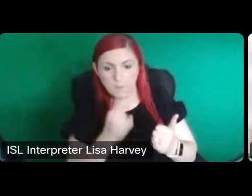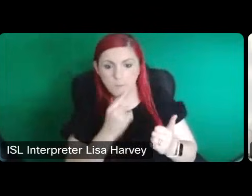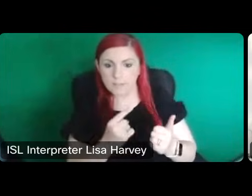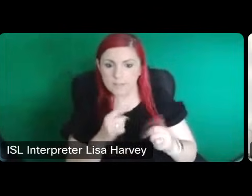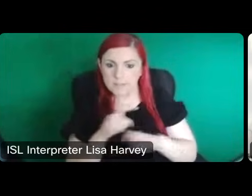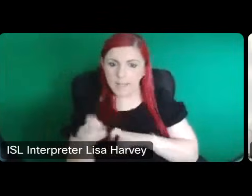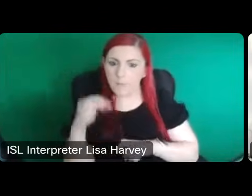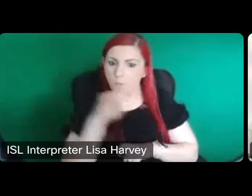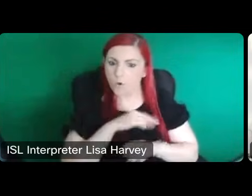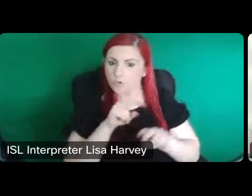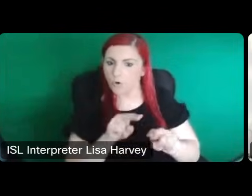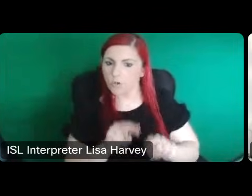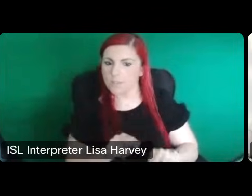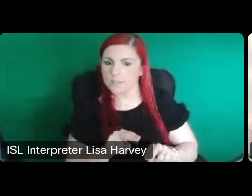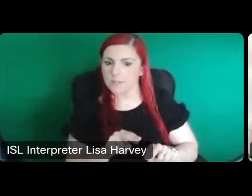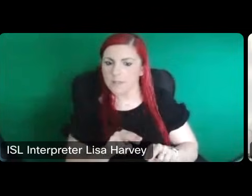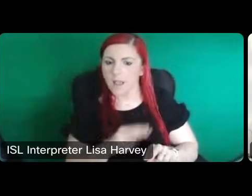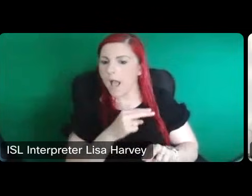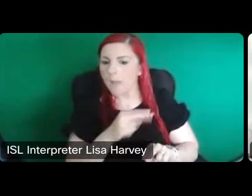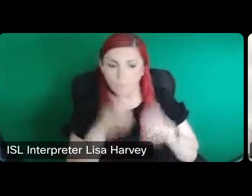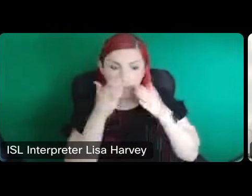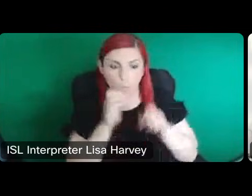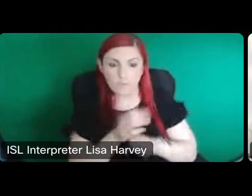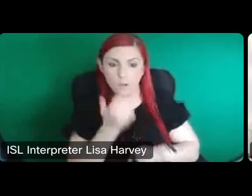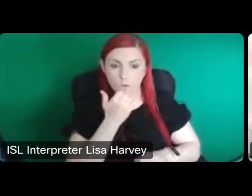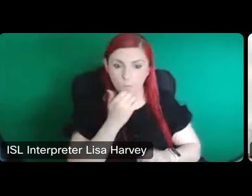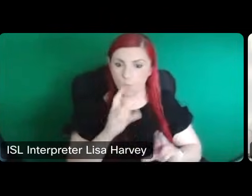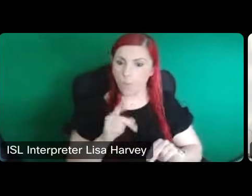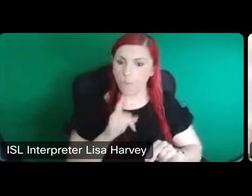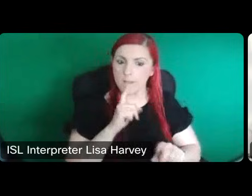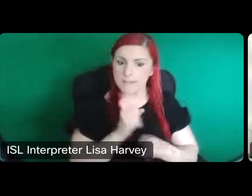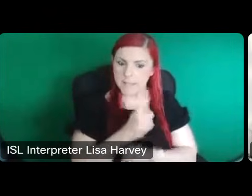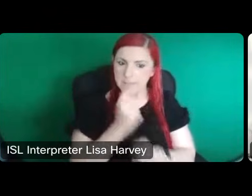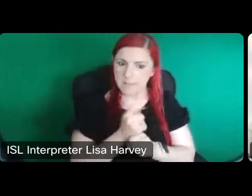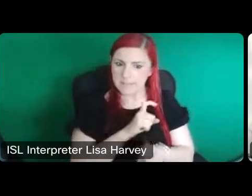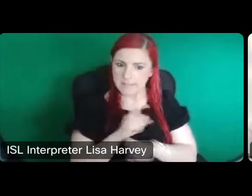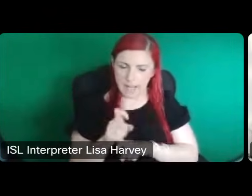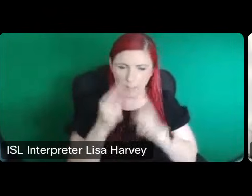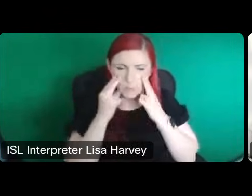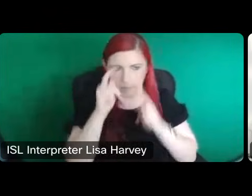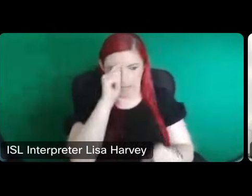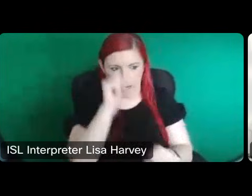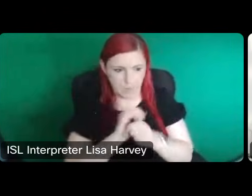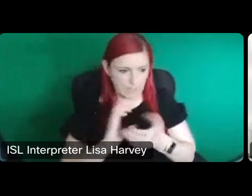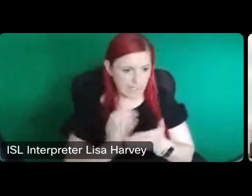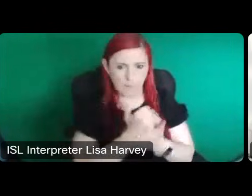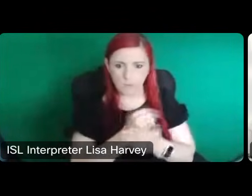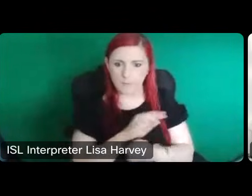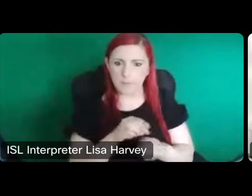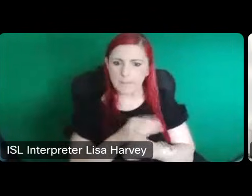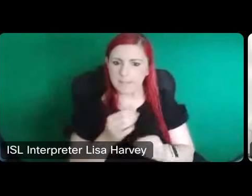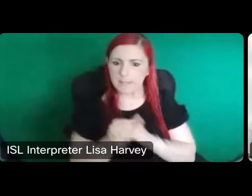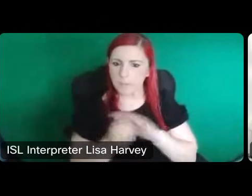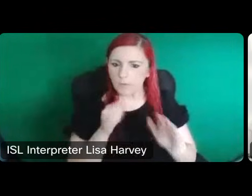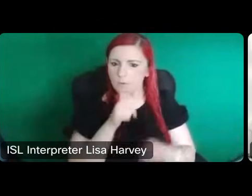getting the true picture and fix the areas that need fixing. Capture people's experience of open disclosure since the enactment of